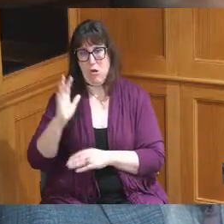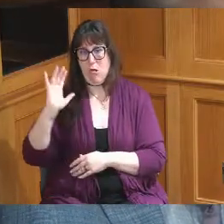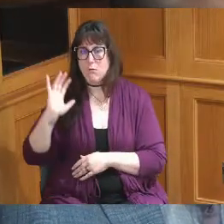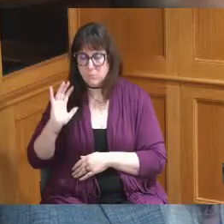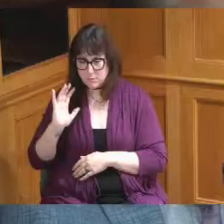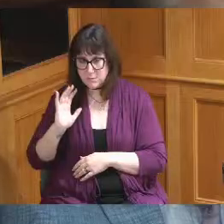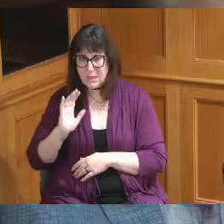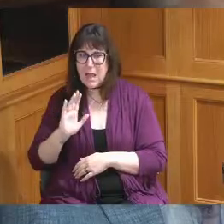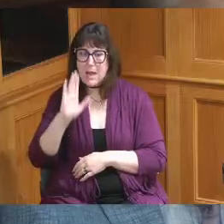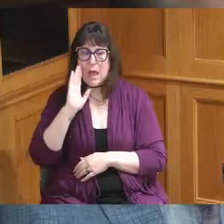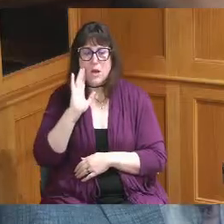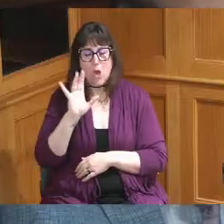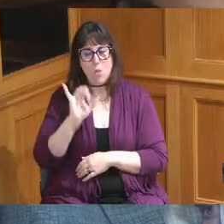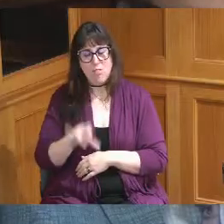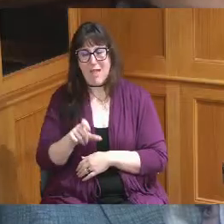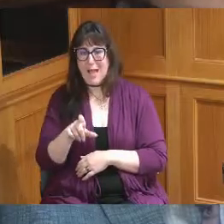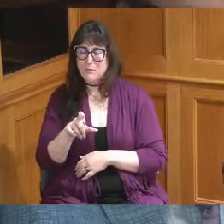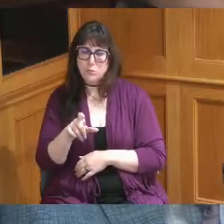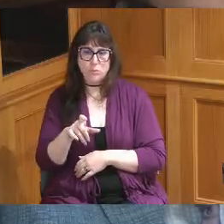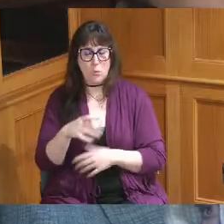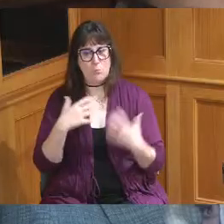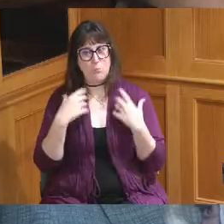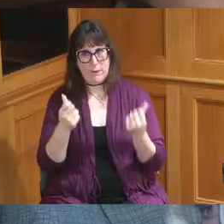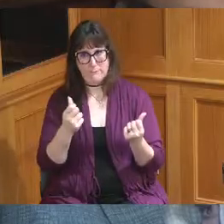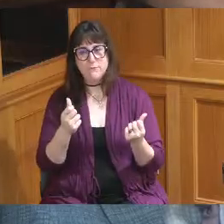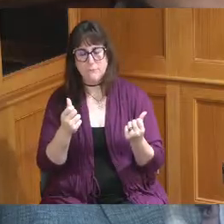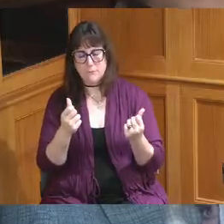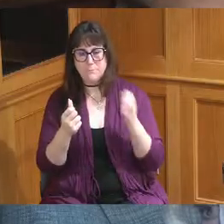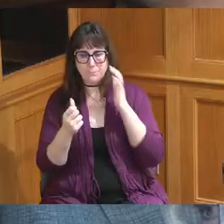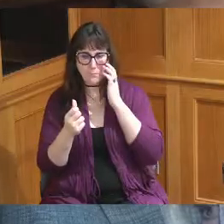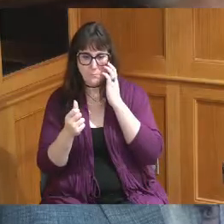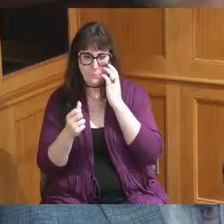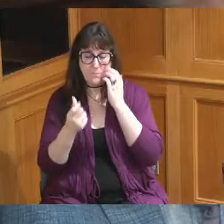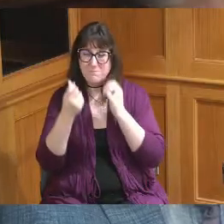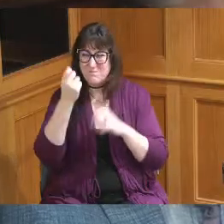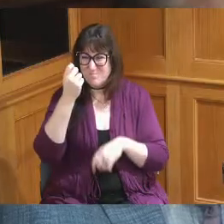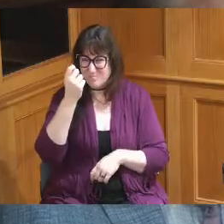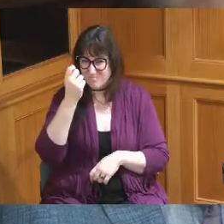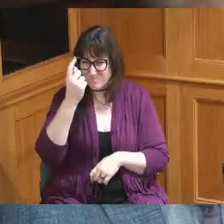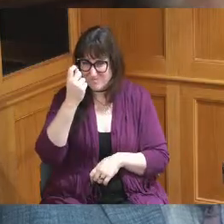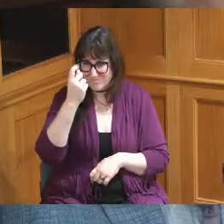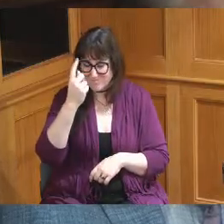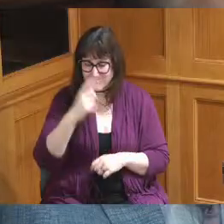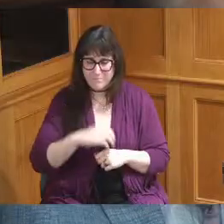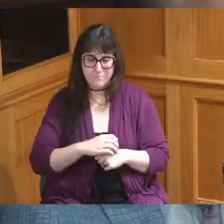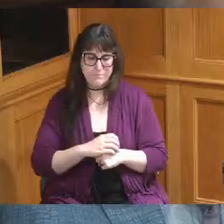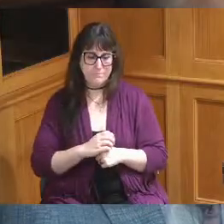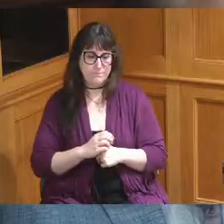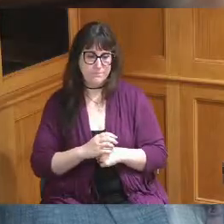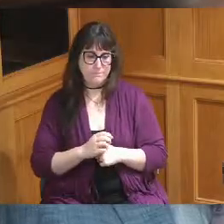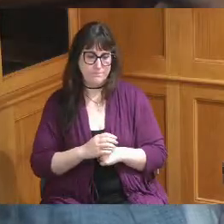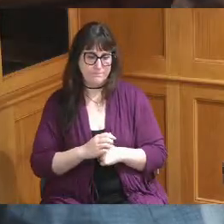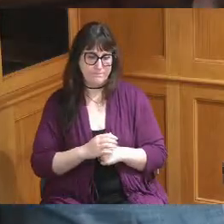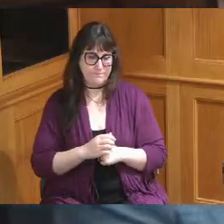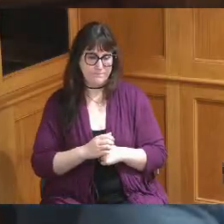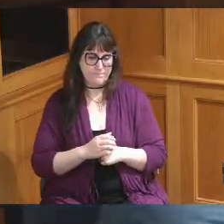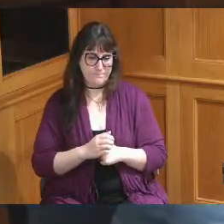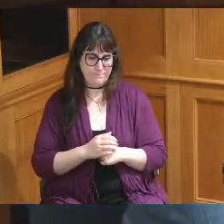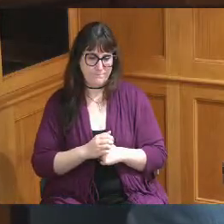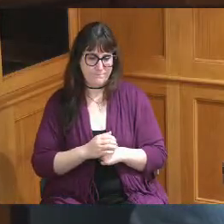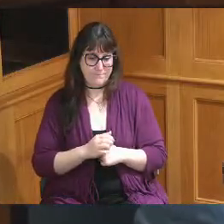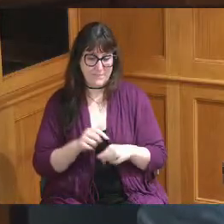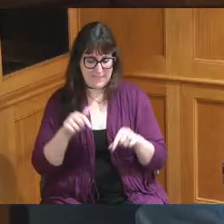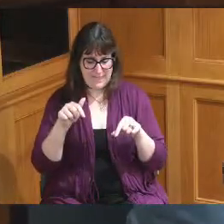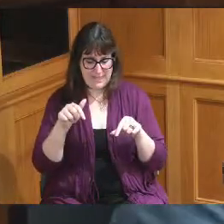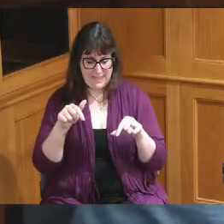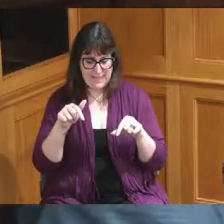of guts. Now, with that, I want to give a caveat. This is not